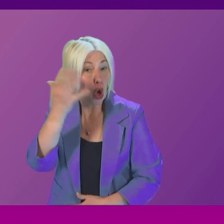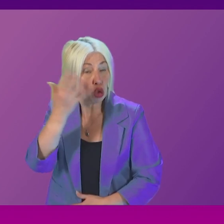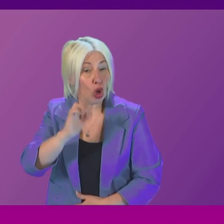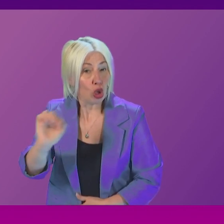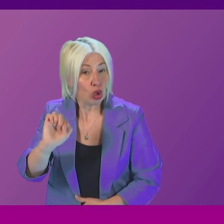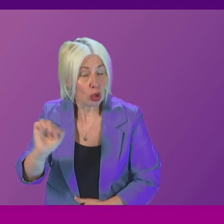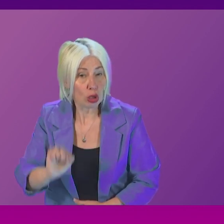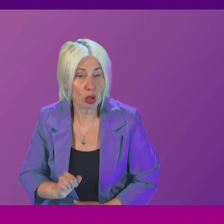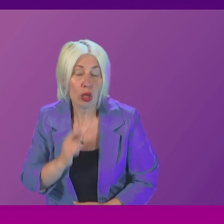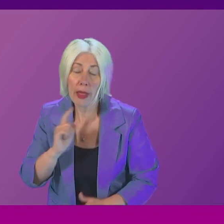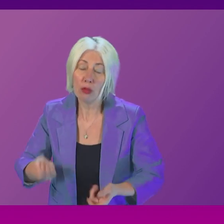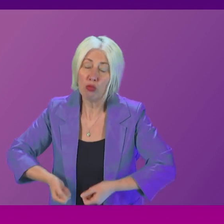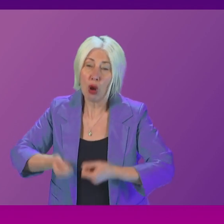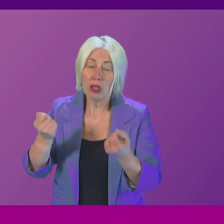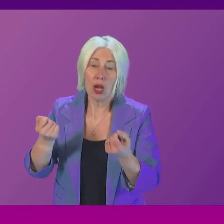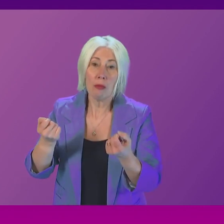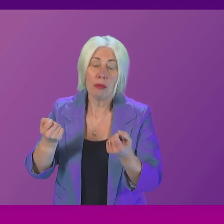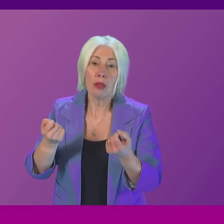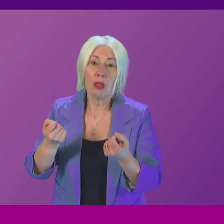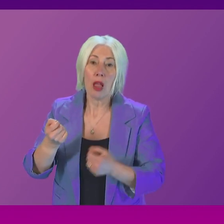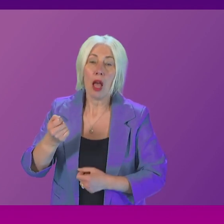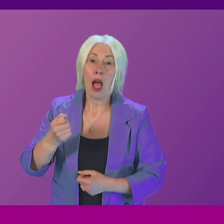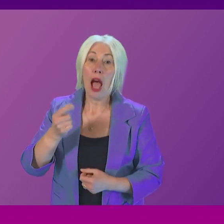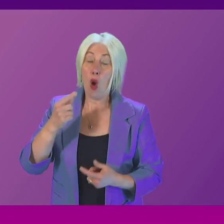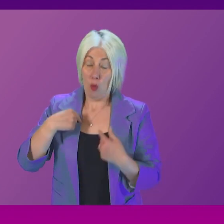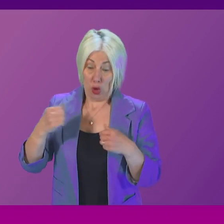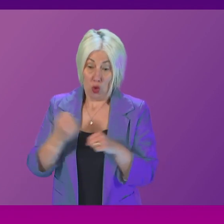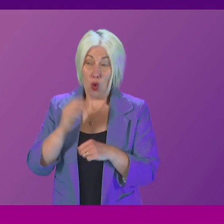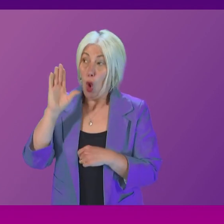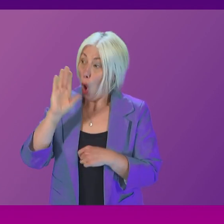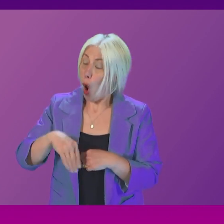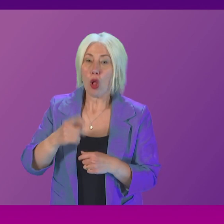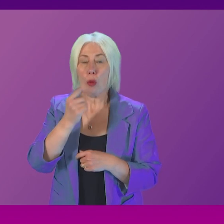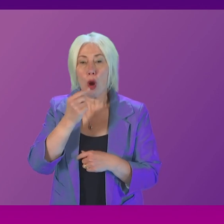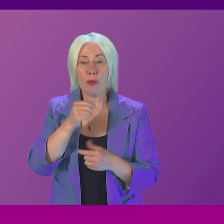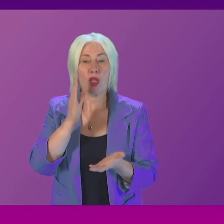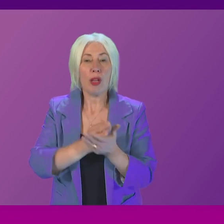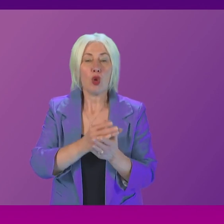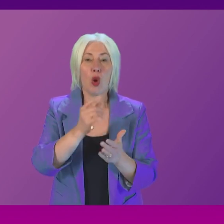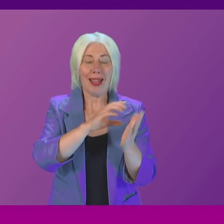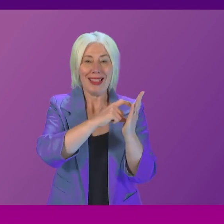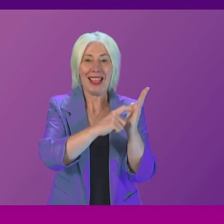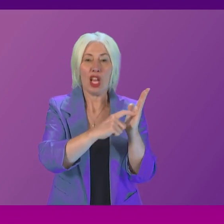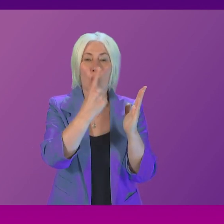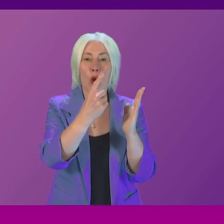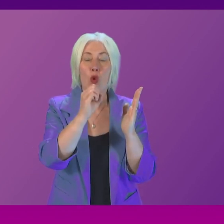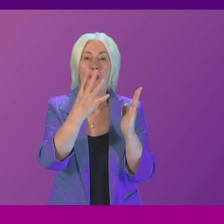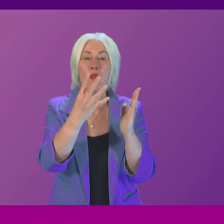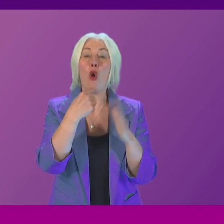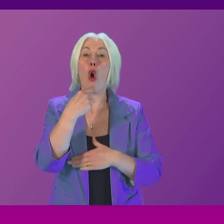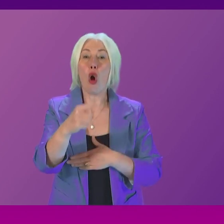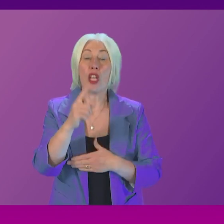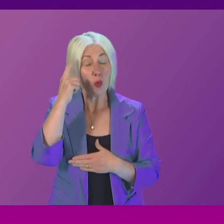that you raise, and we'll do everything we can do to ensure that Section 104 orders that are deemed